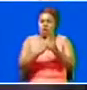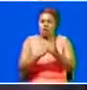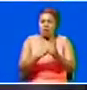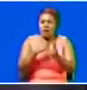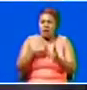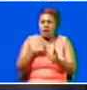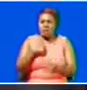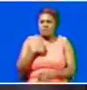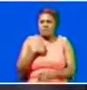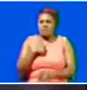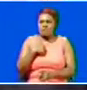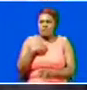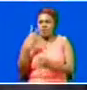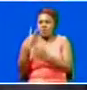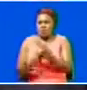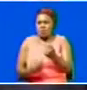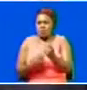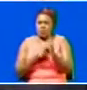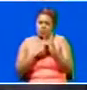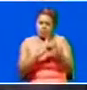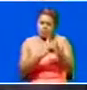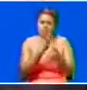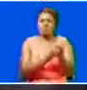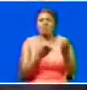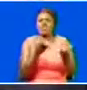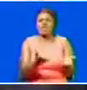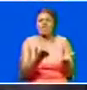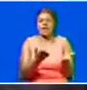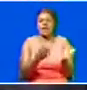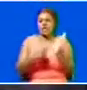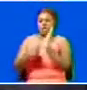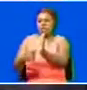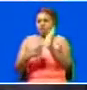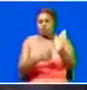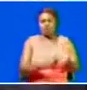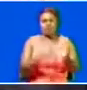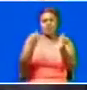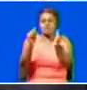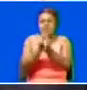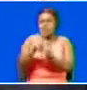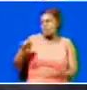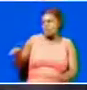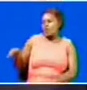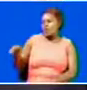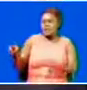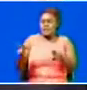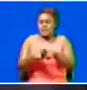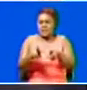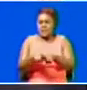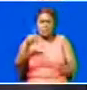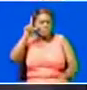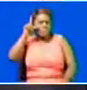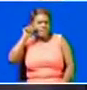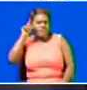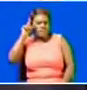chip and a transmitter, and they will be paraded at 10 o'clock at KWS, including the